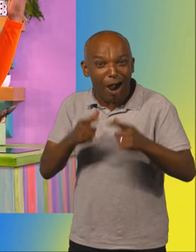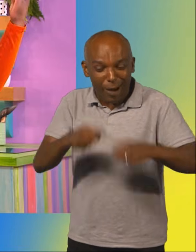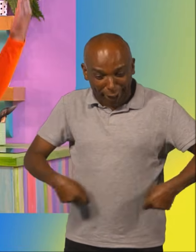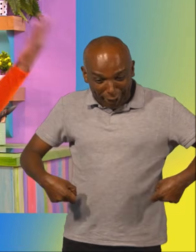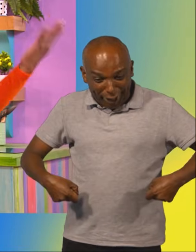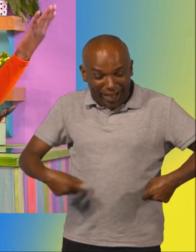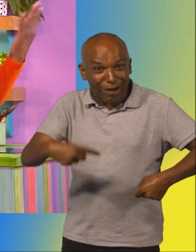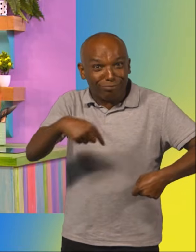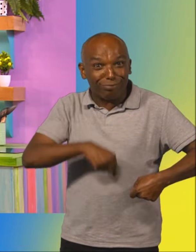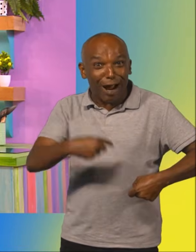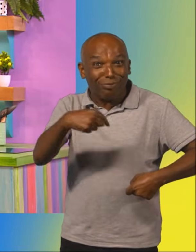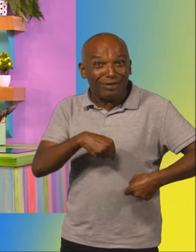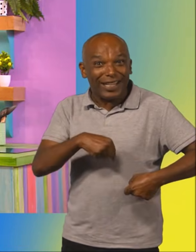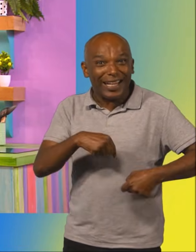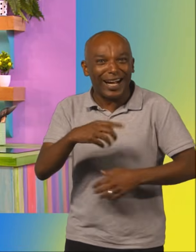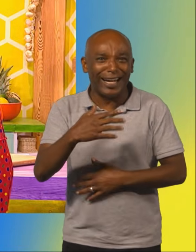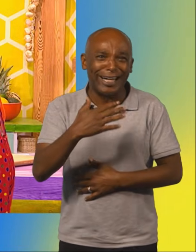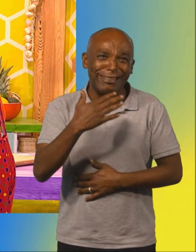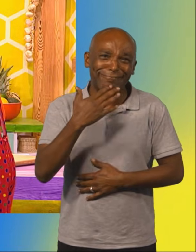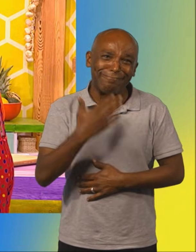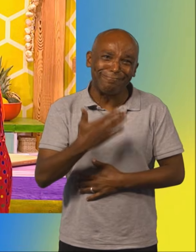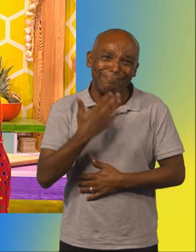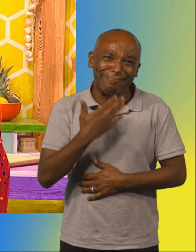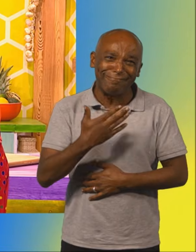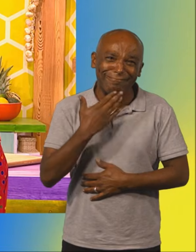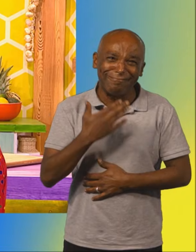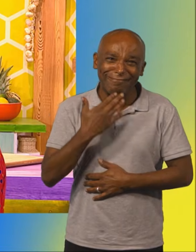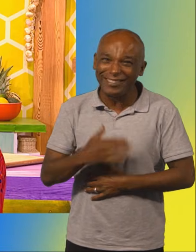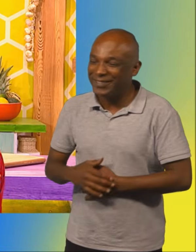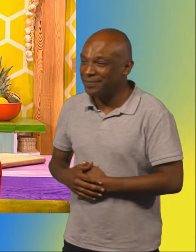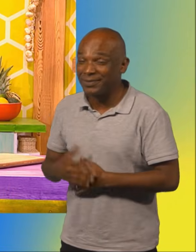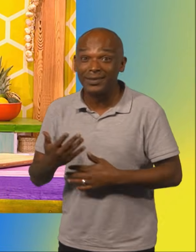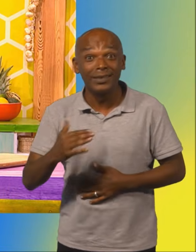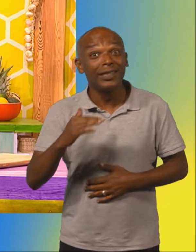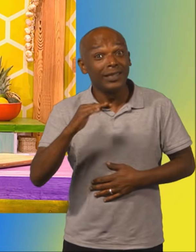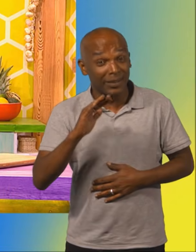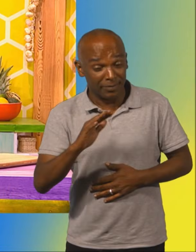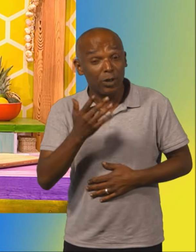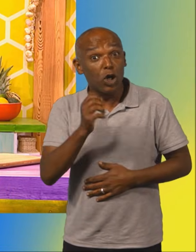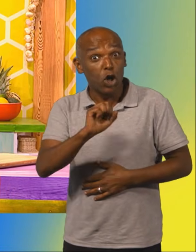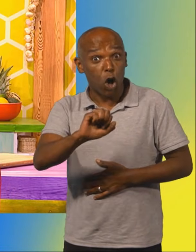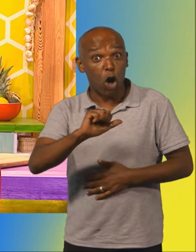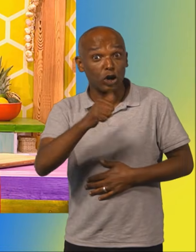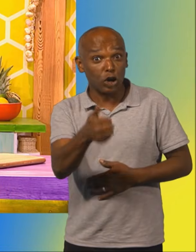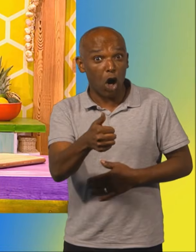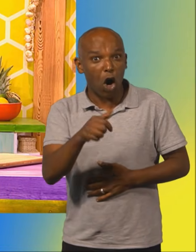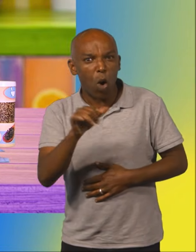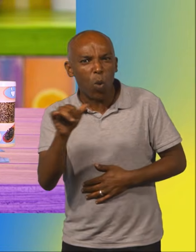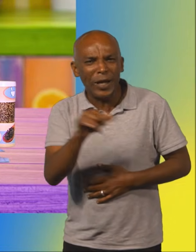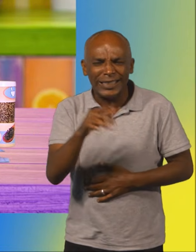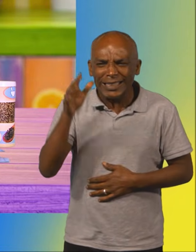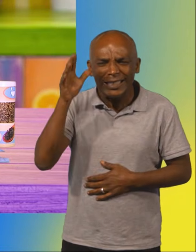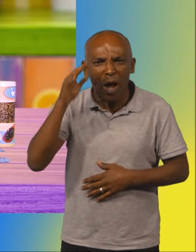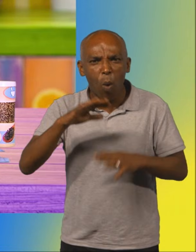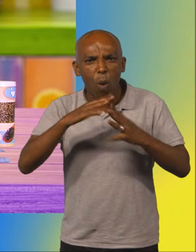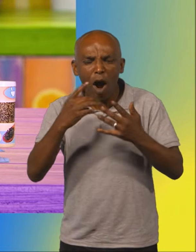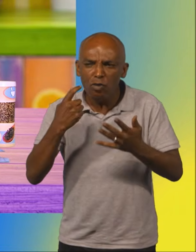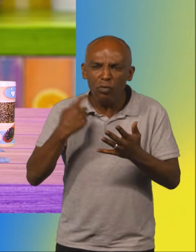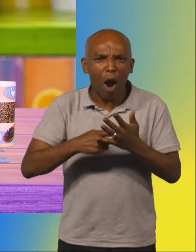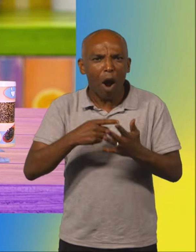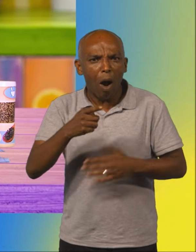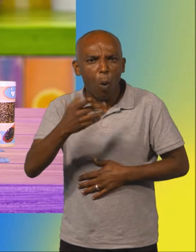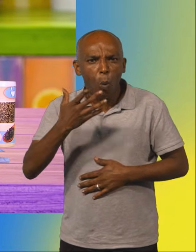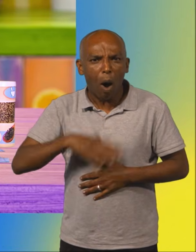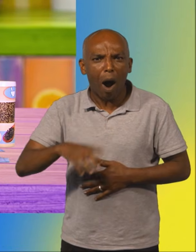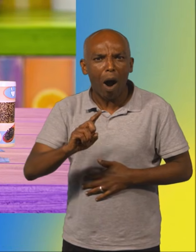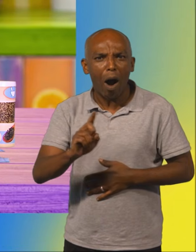you, thank you, thank you. OK, Small, it's your turn. Which silly world record are you going to break? Well, I had